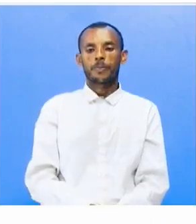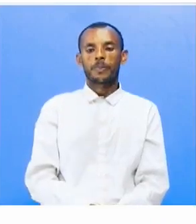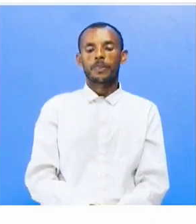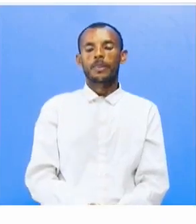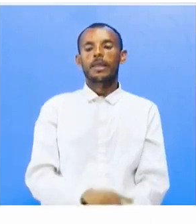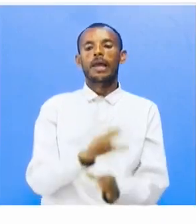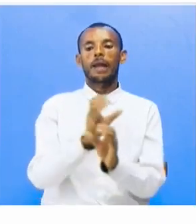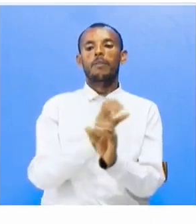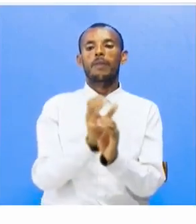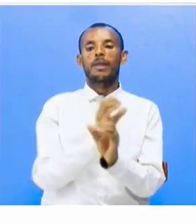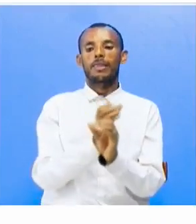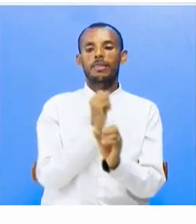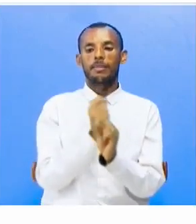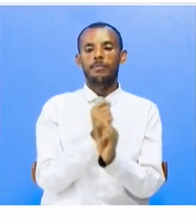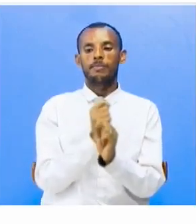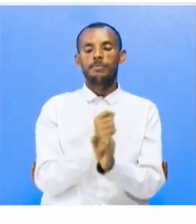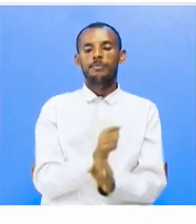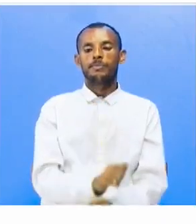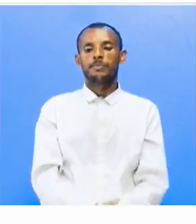calculate